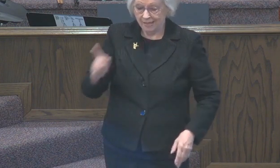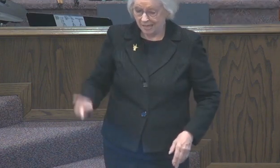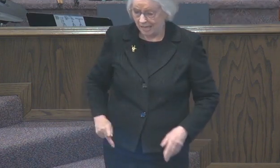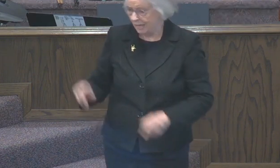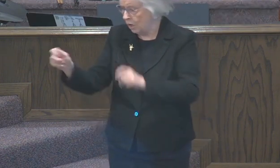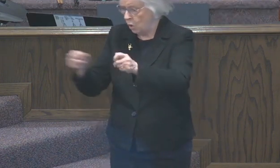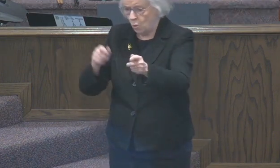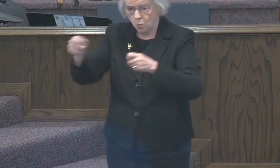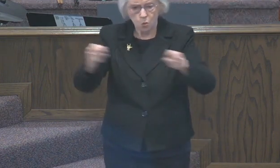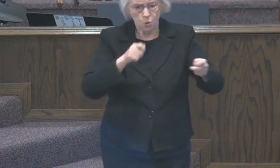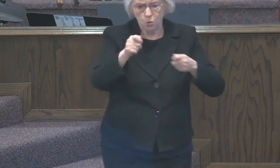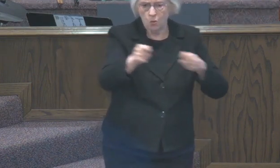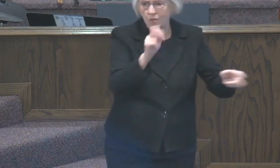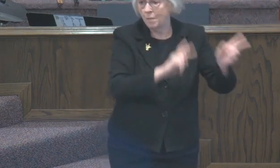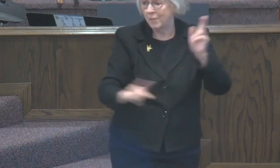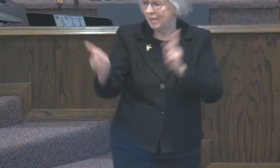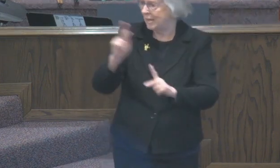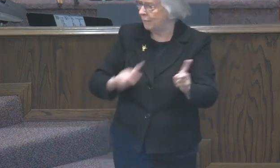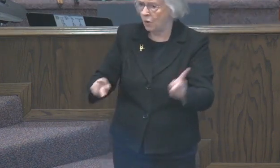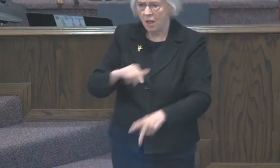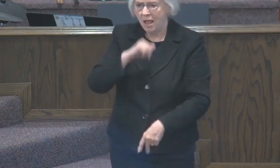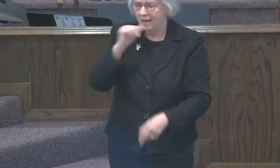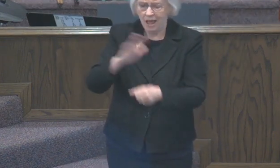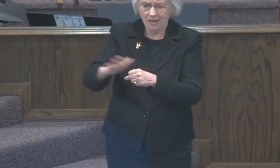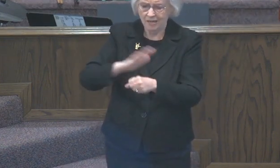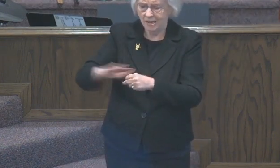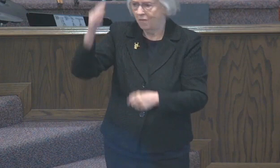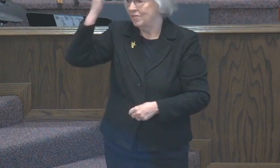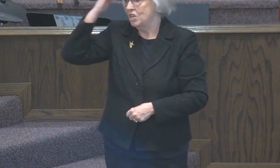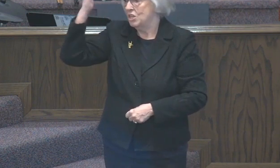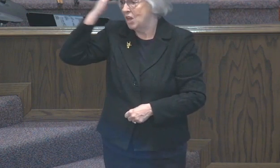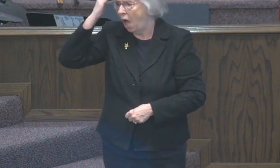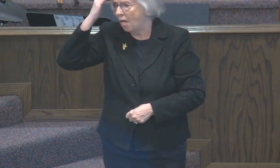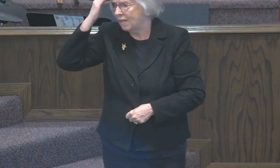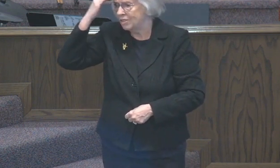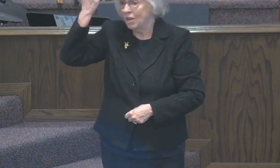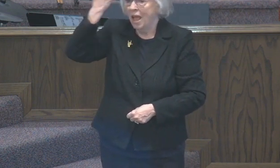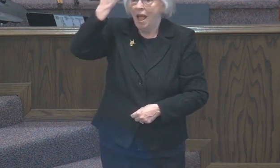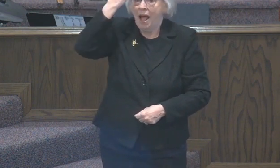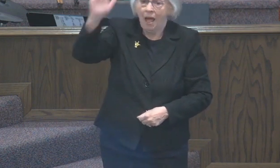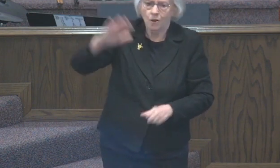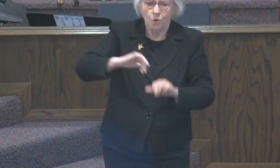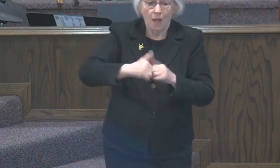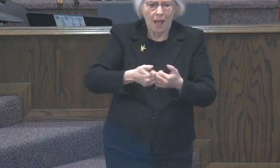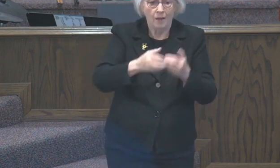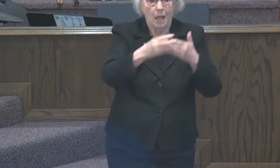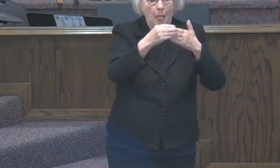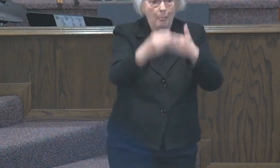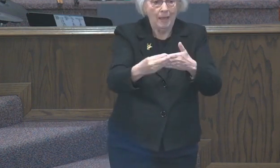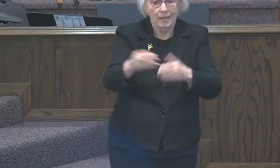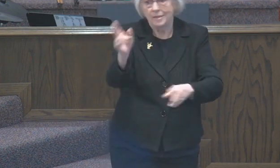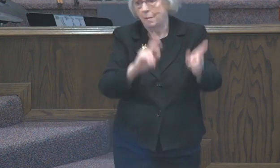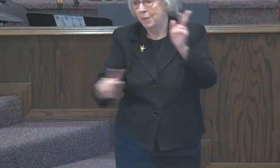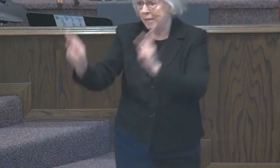I don't have any idea how to lead this people of yours. They are a rebellious